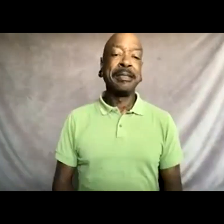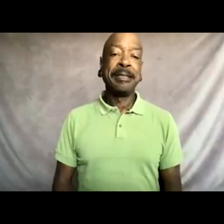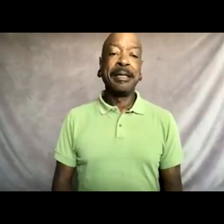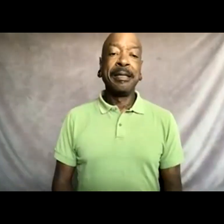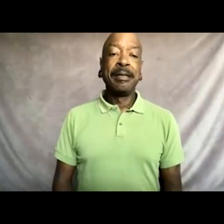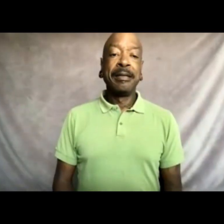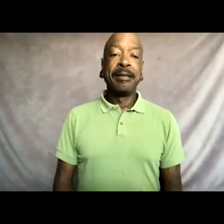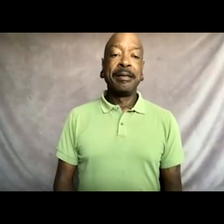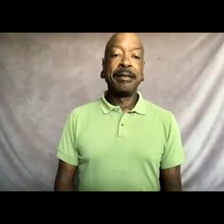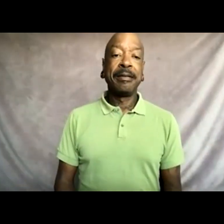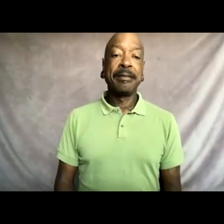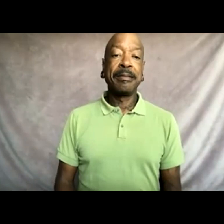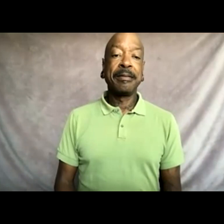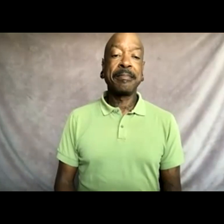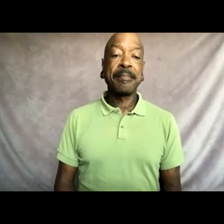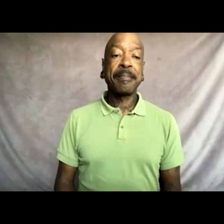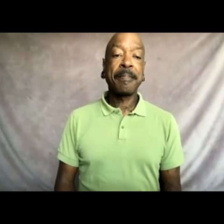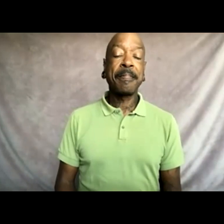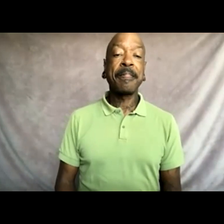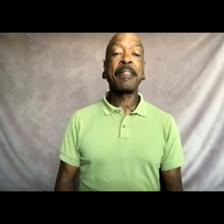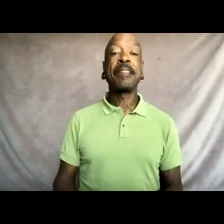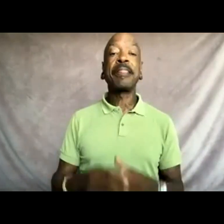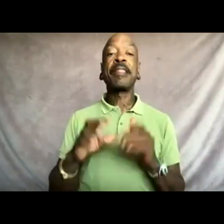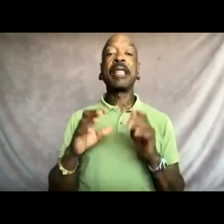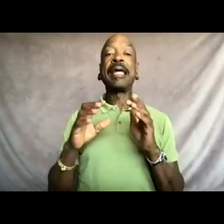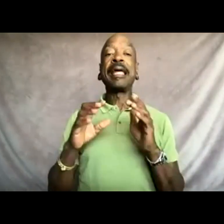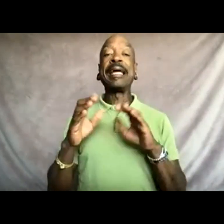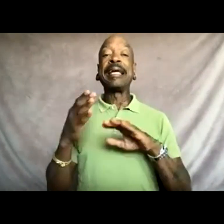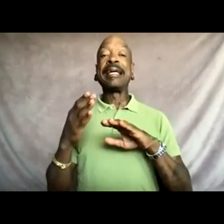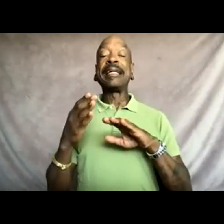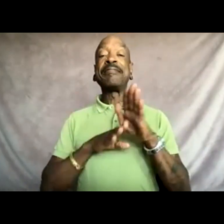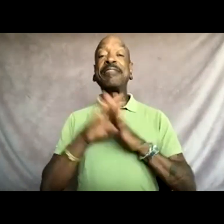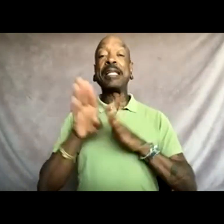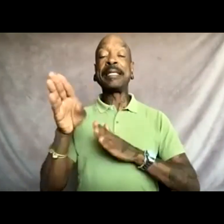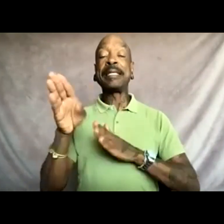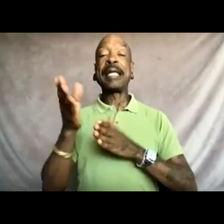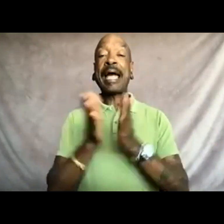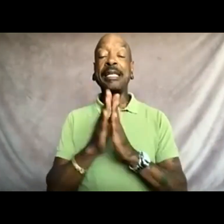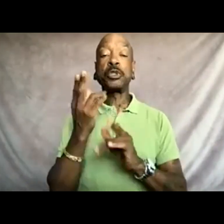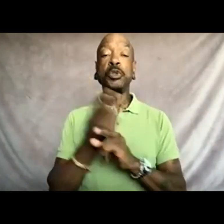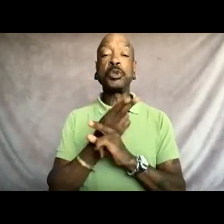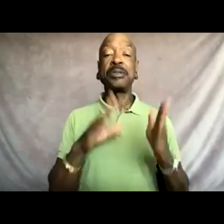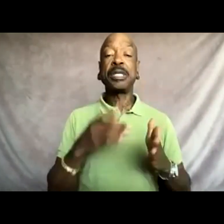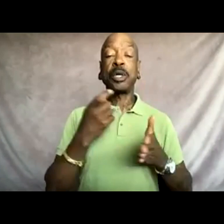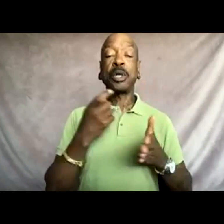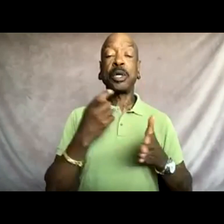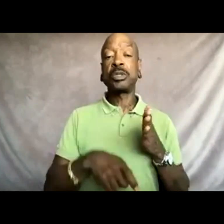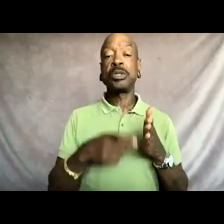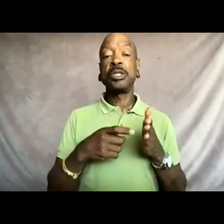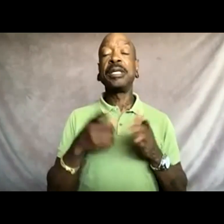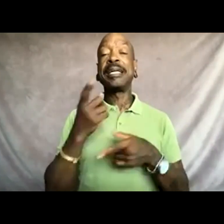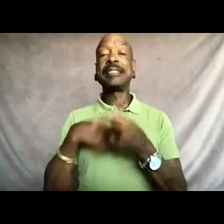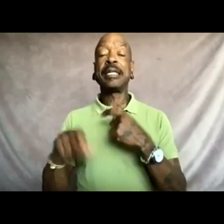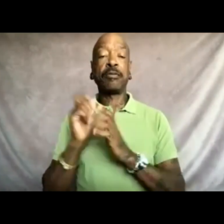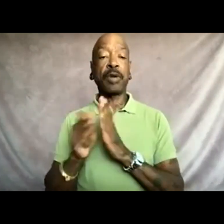Cambridge Redevelopment asks, is using an easement to limit housing costs better in some way than writing the kind of restriction on the deed